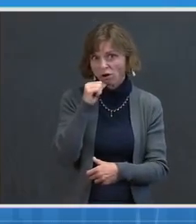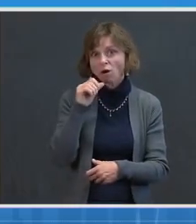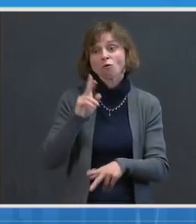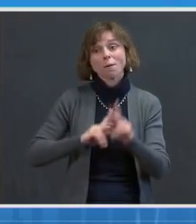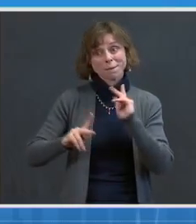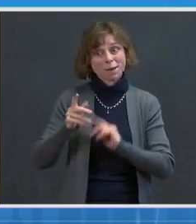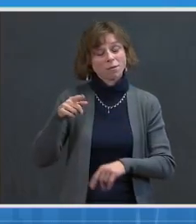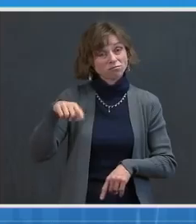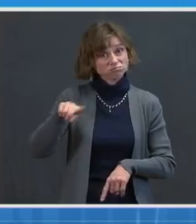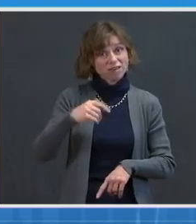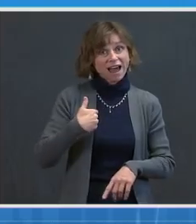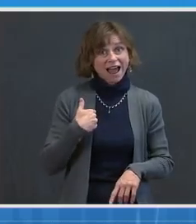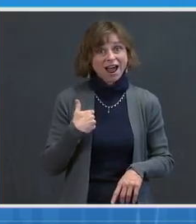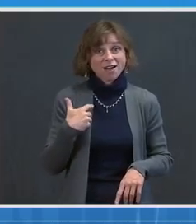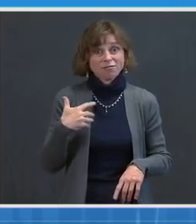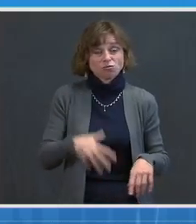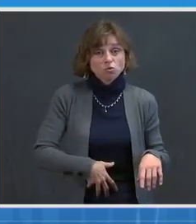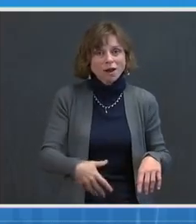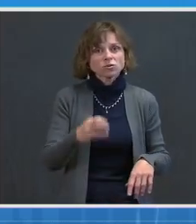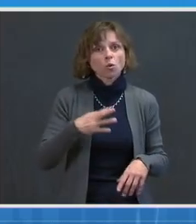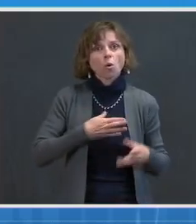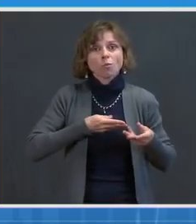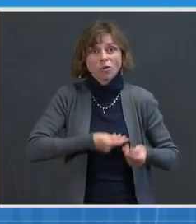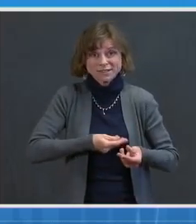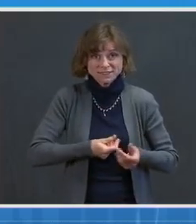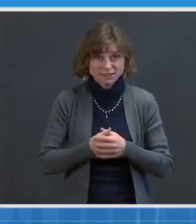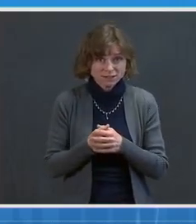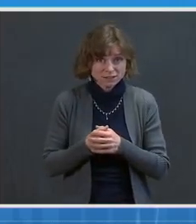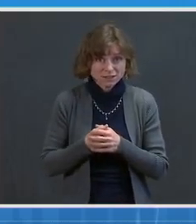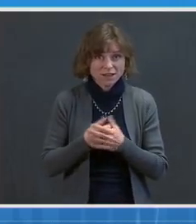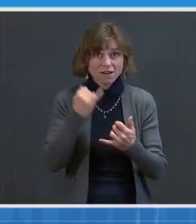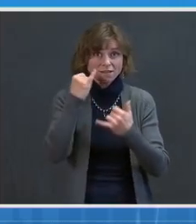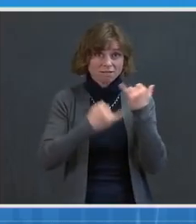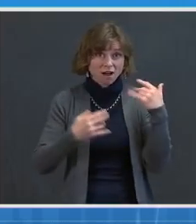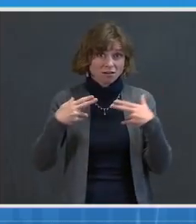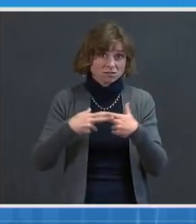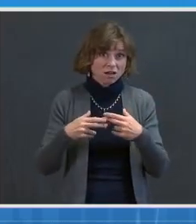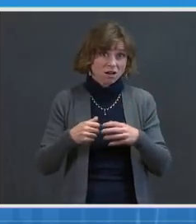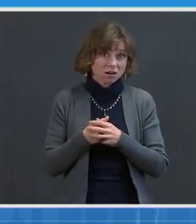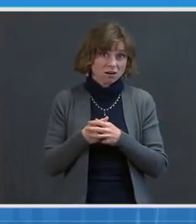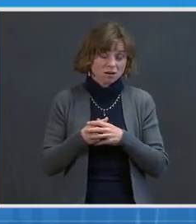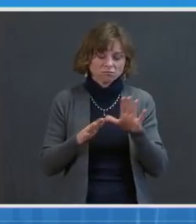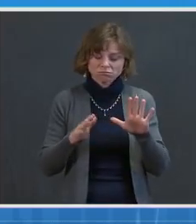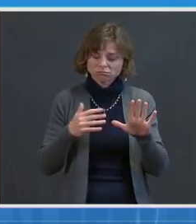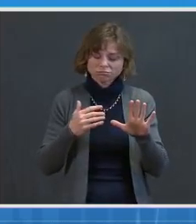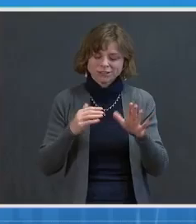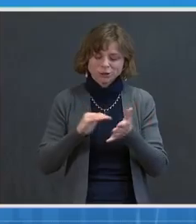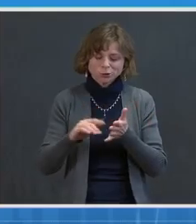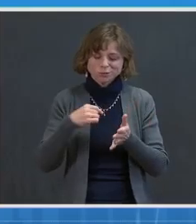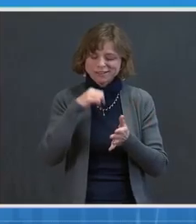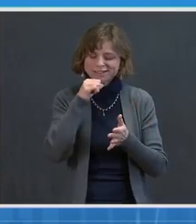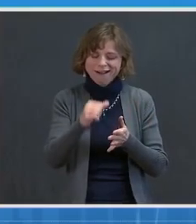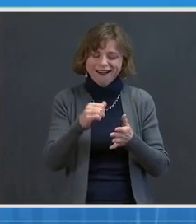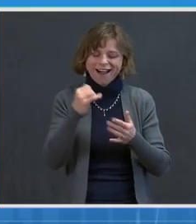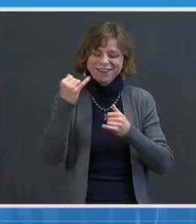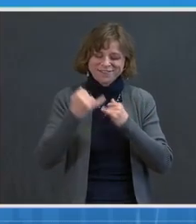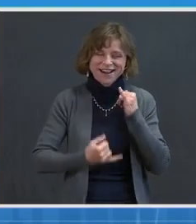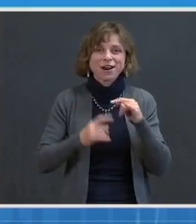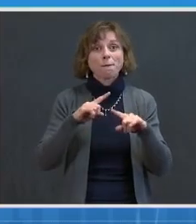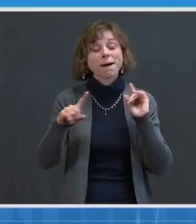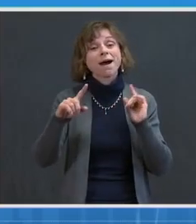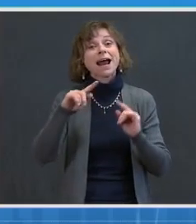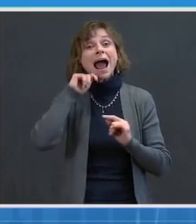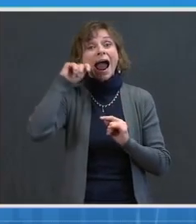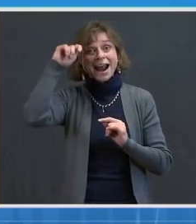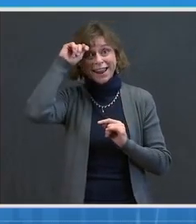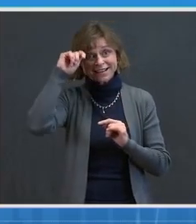who are pregnant and or lactating. And on the final slide, excuse me, not yet final, the adolescents and